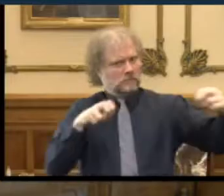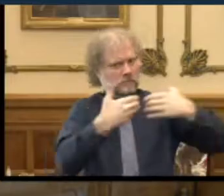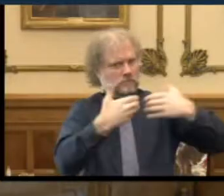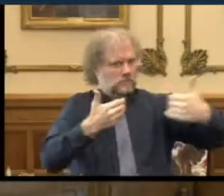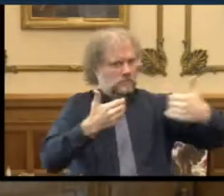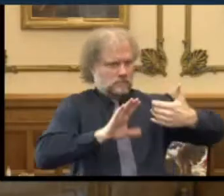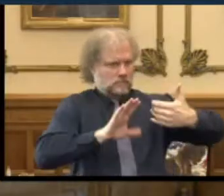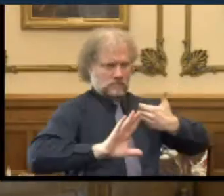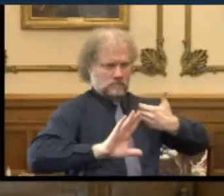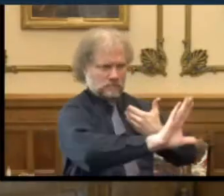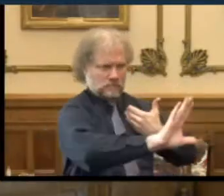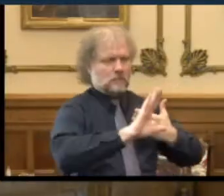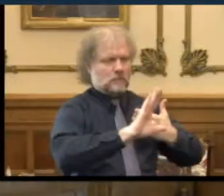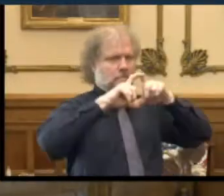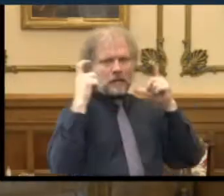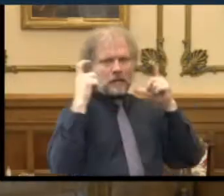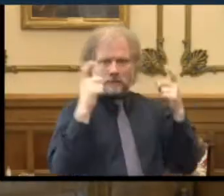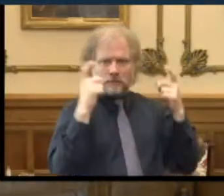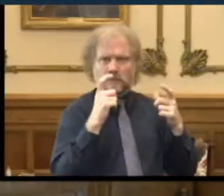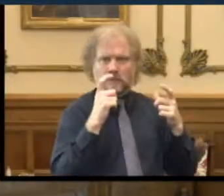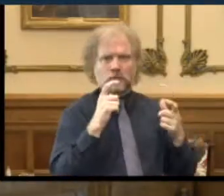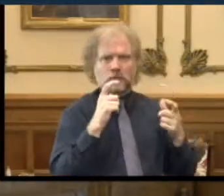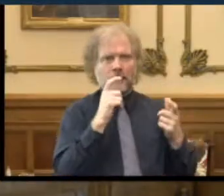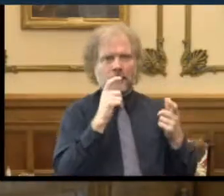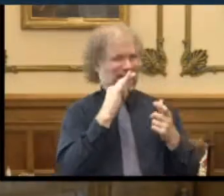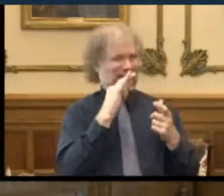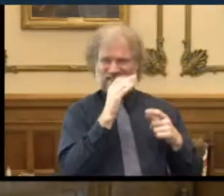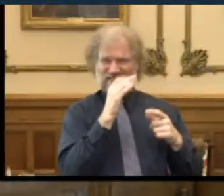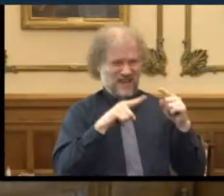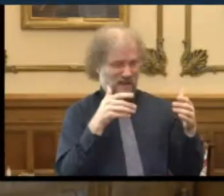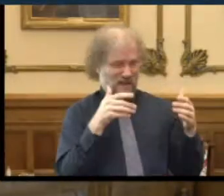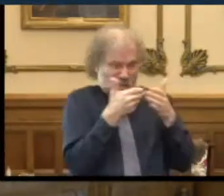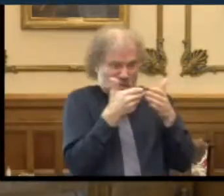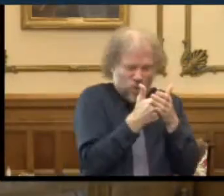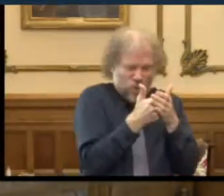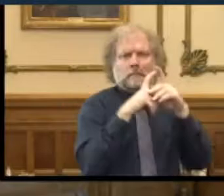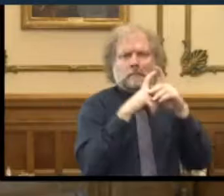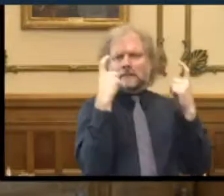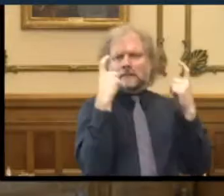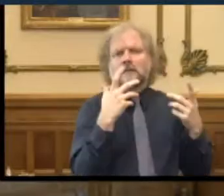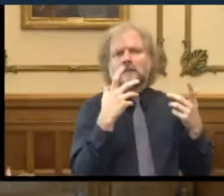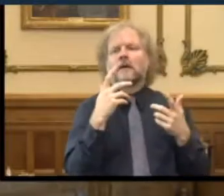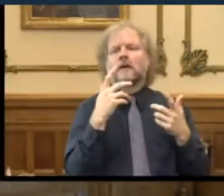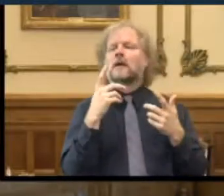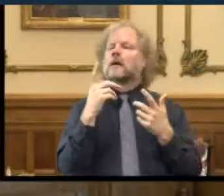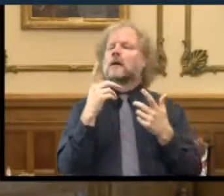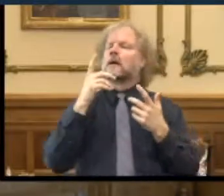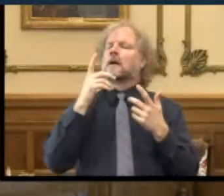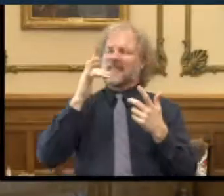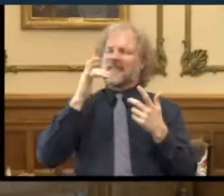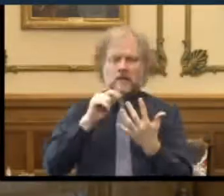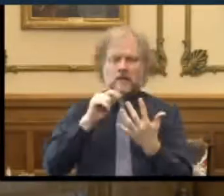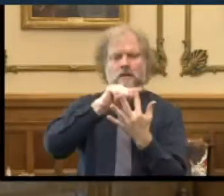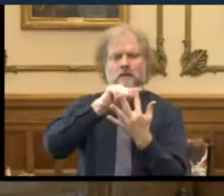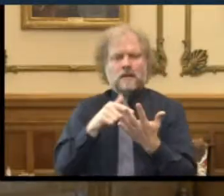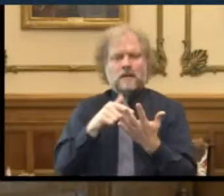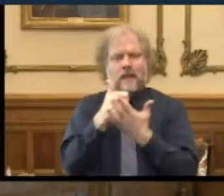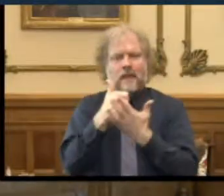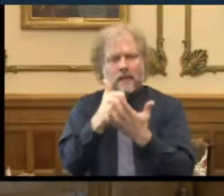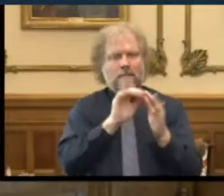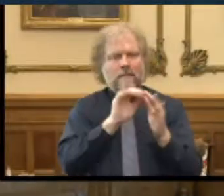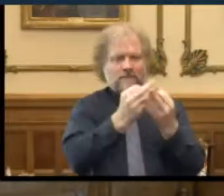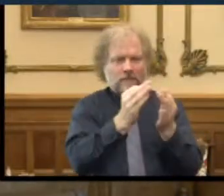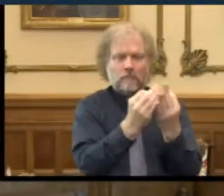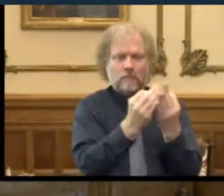making sure that they're wearing their masks when they're not socially distancing. But those are the ways we can kind of help families to